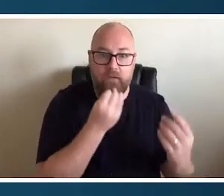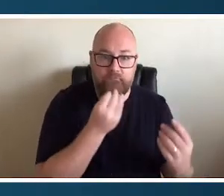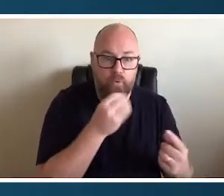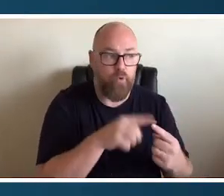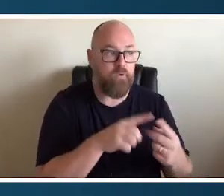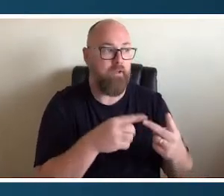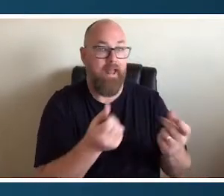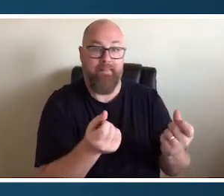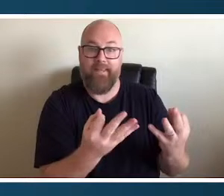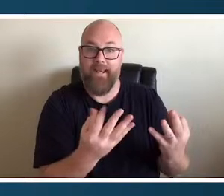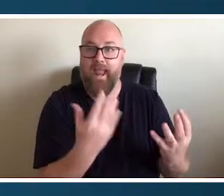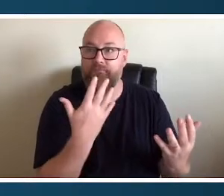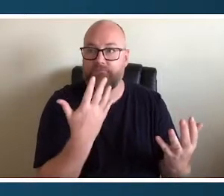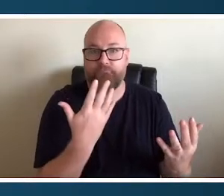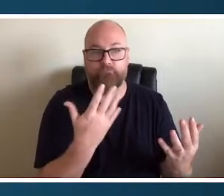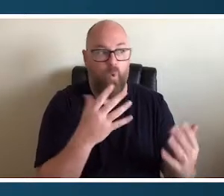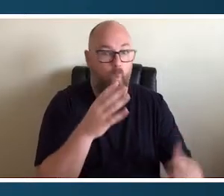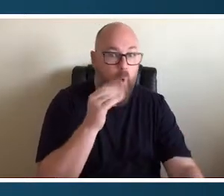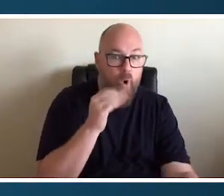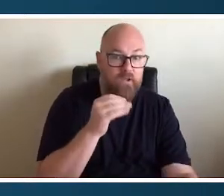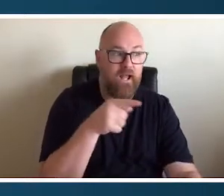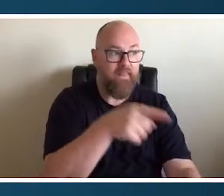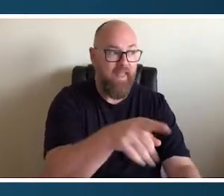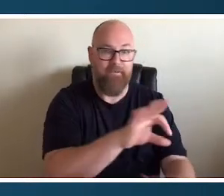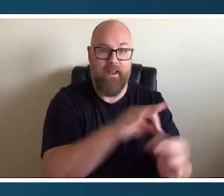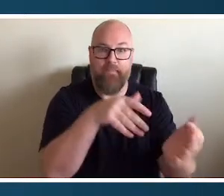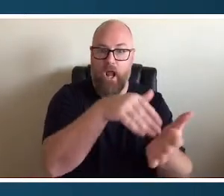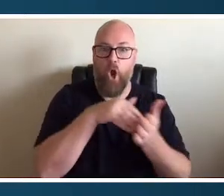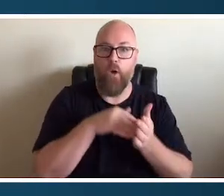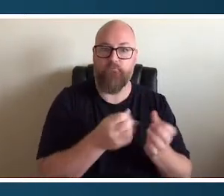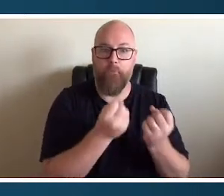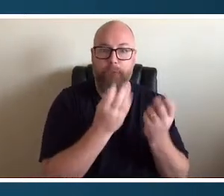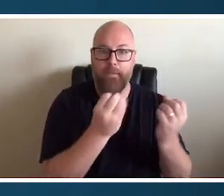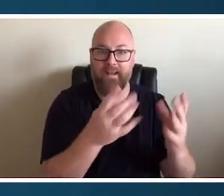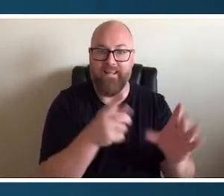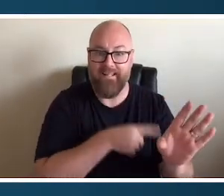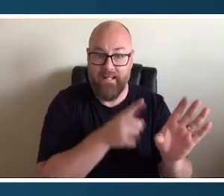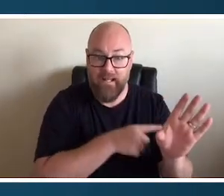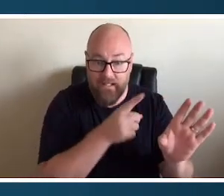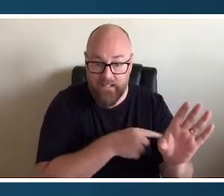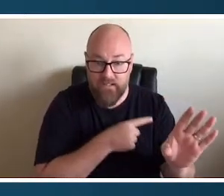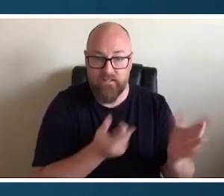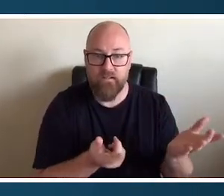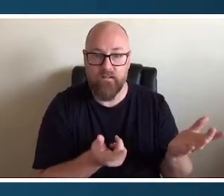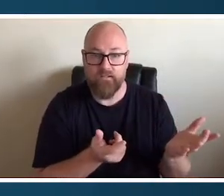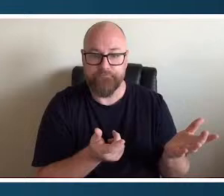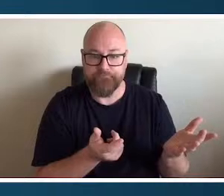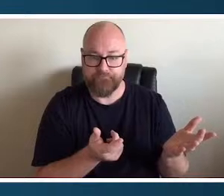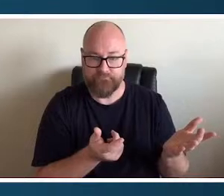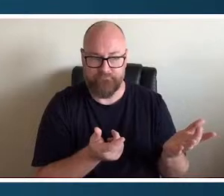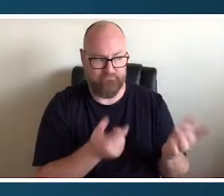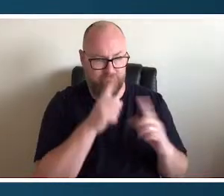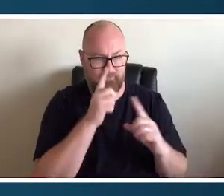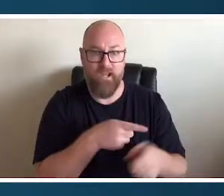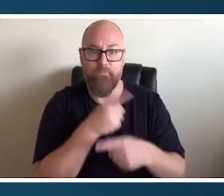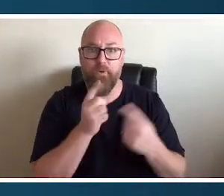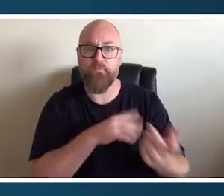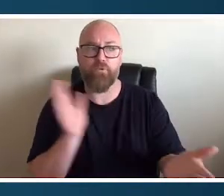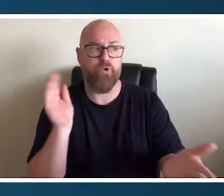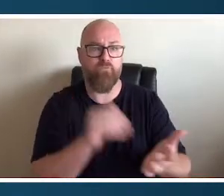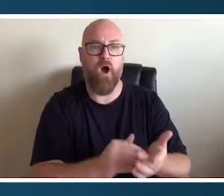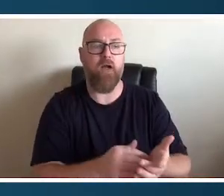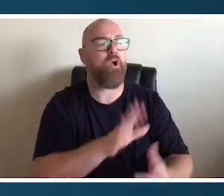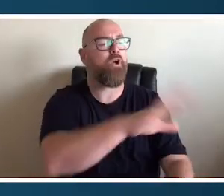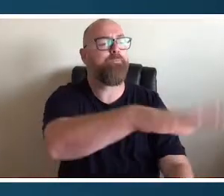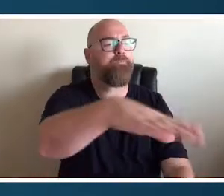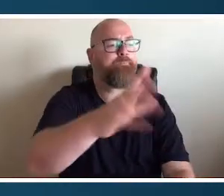a development initiative for years. We couldn't possibly even roll out and arrive and say, hey, here is the COVID-19 vaccine.